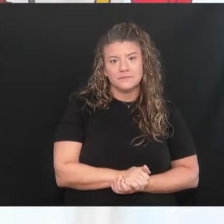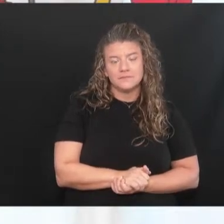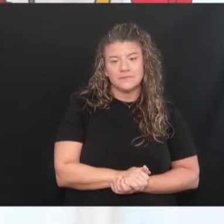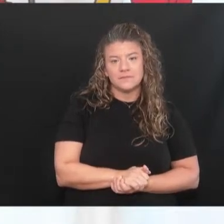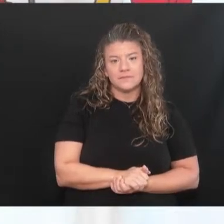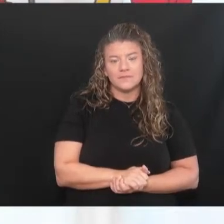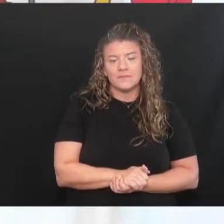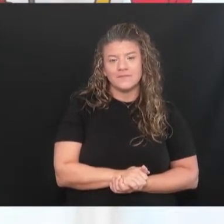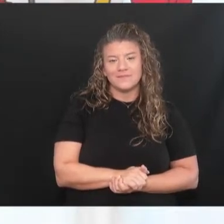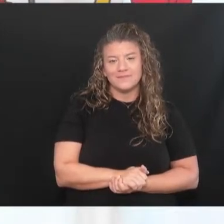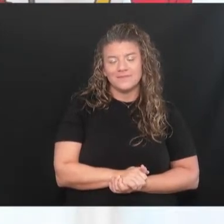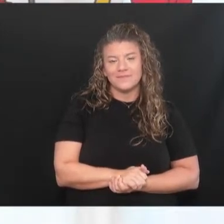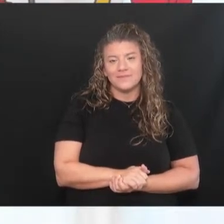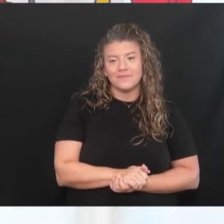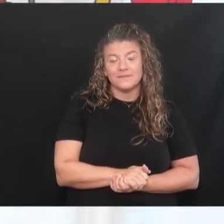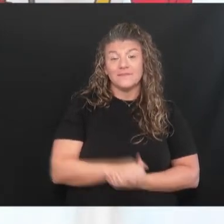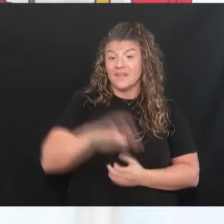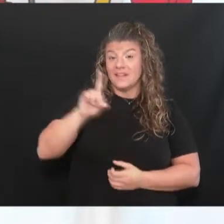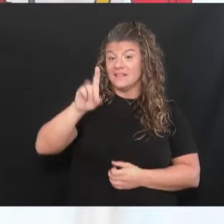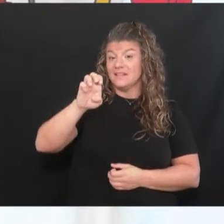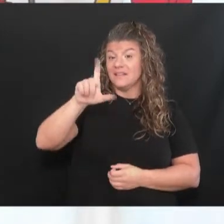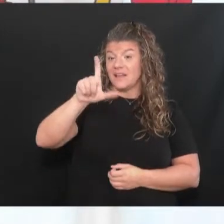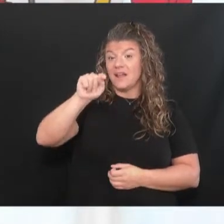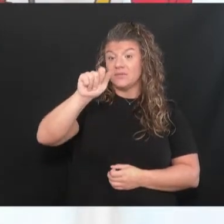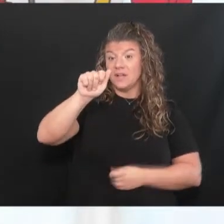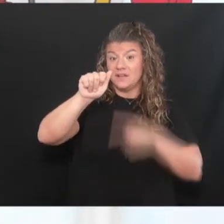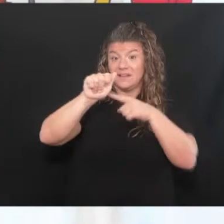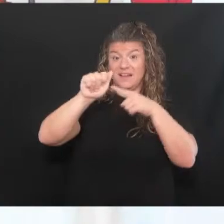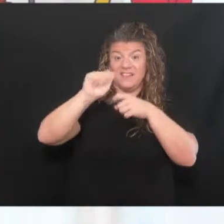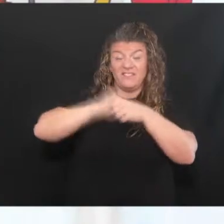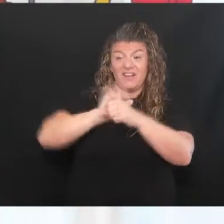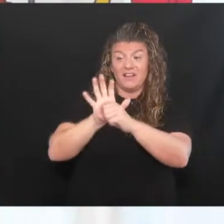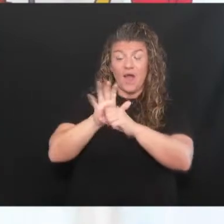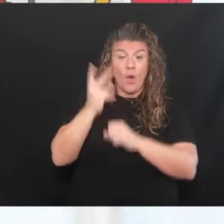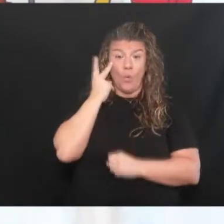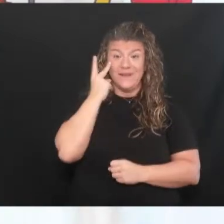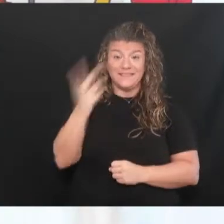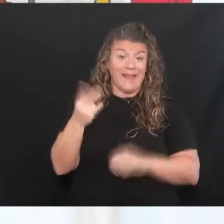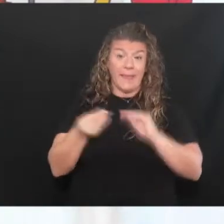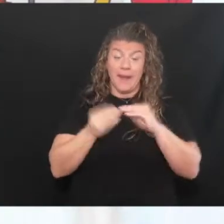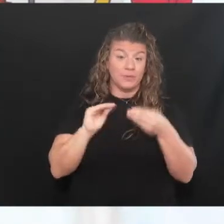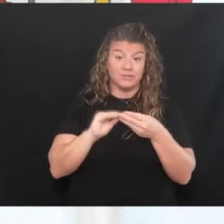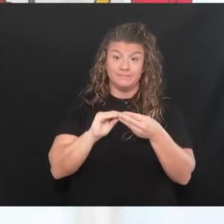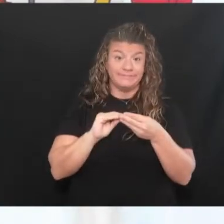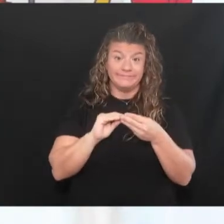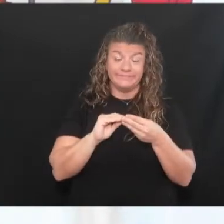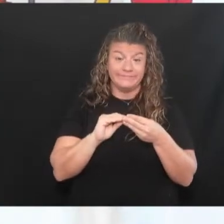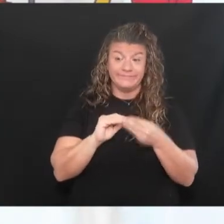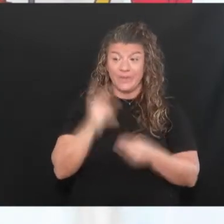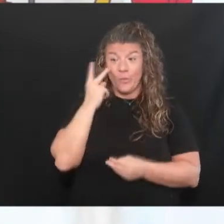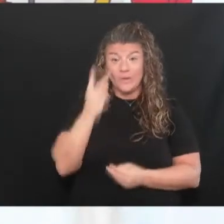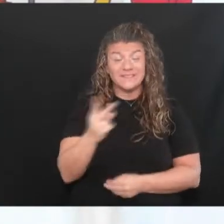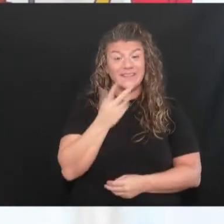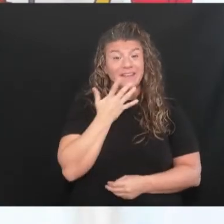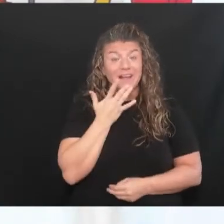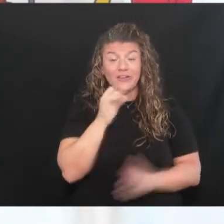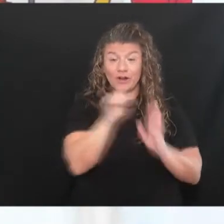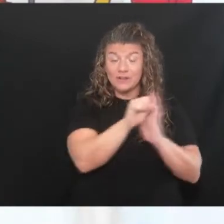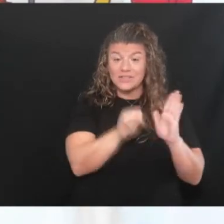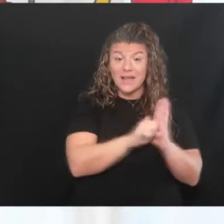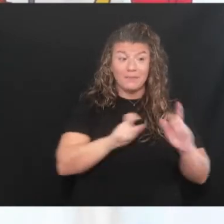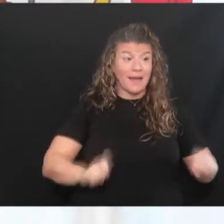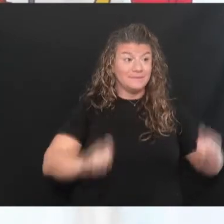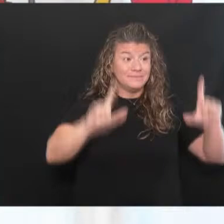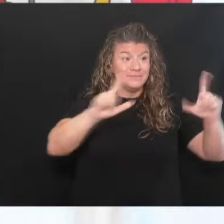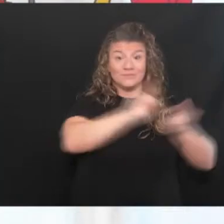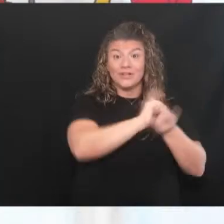Like I said, on the Delta variant, we see all the numbers. We see all the colors of our state. We see